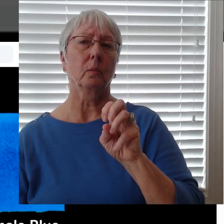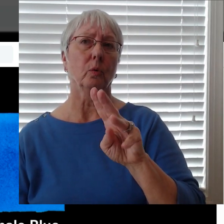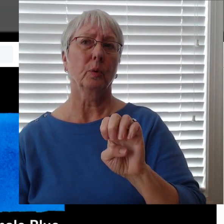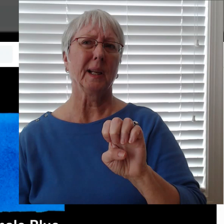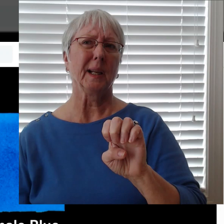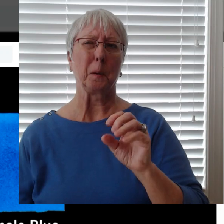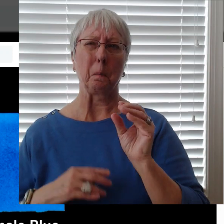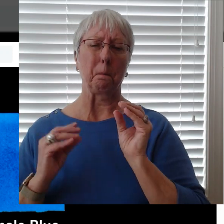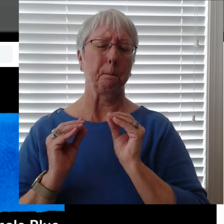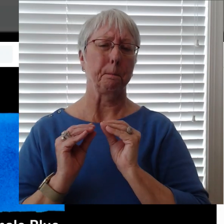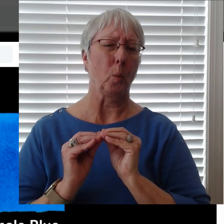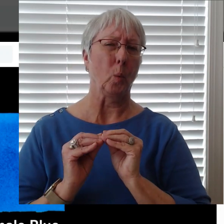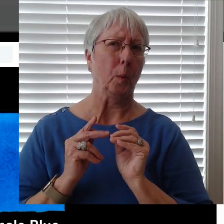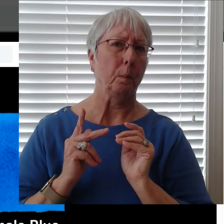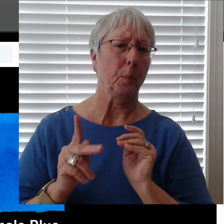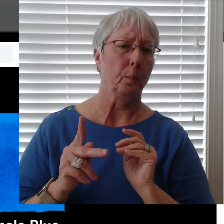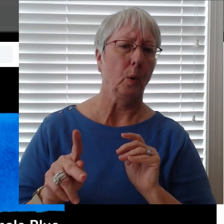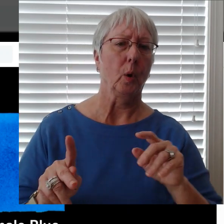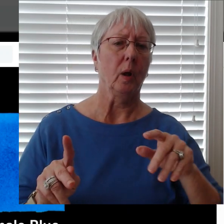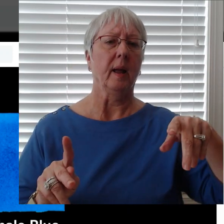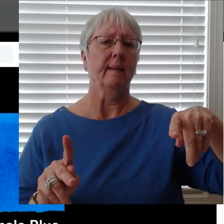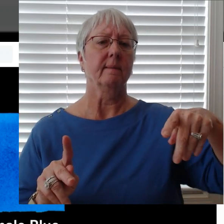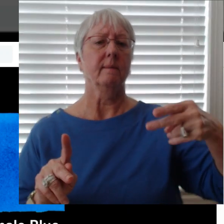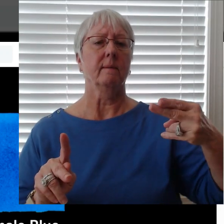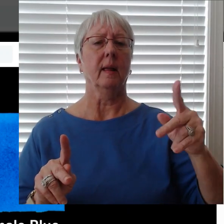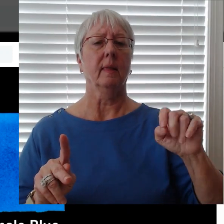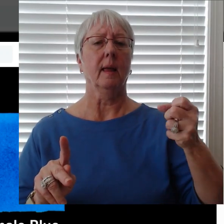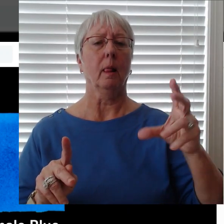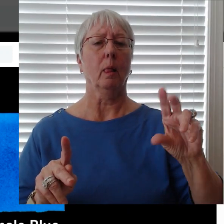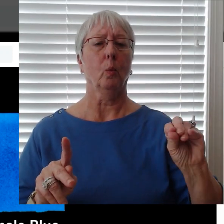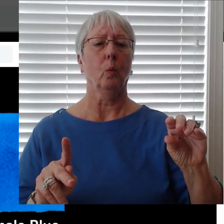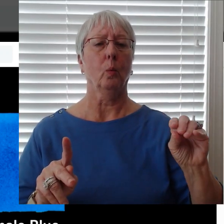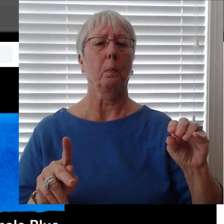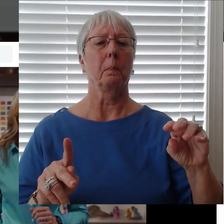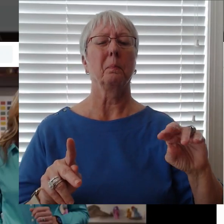than ultramarine, a bit less purple.